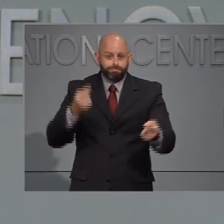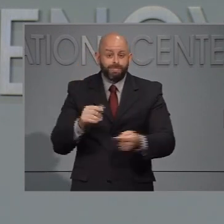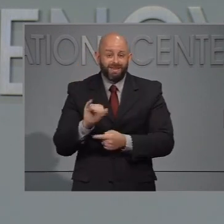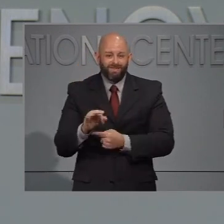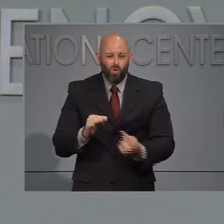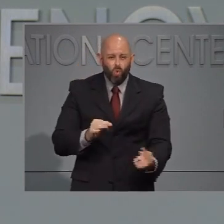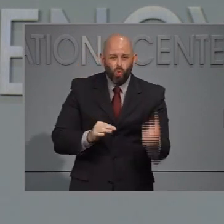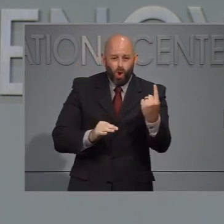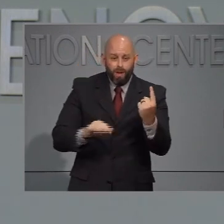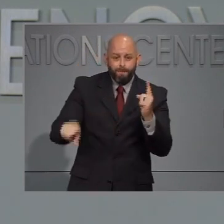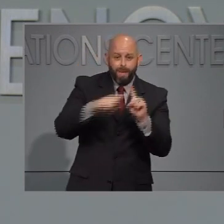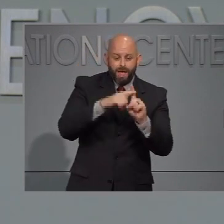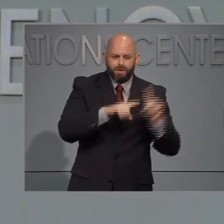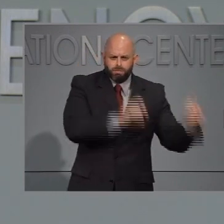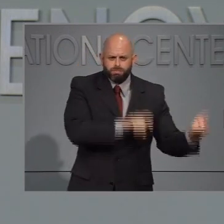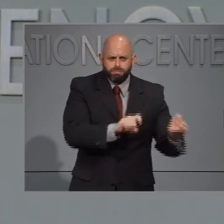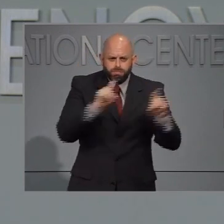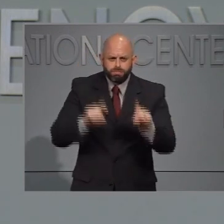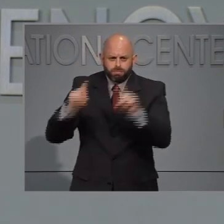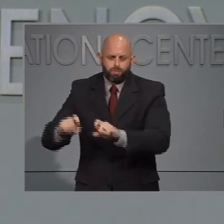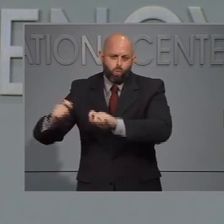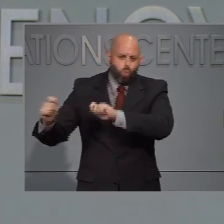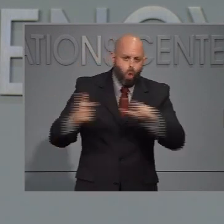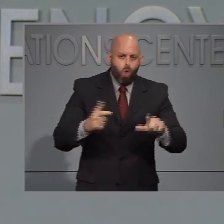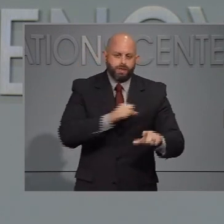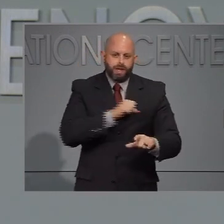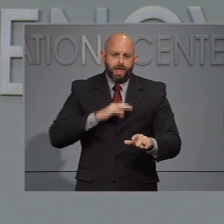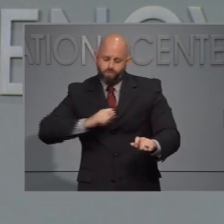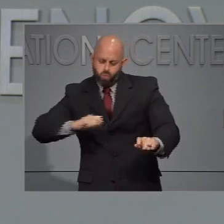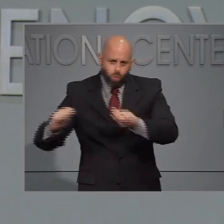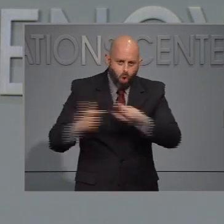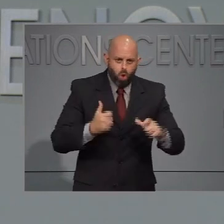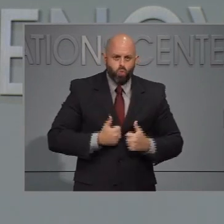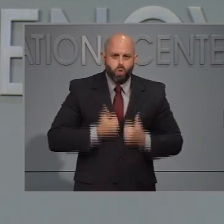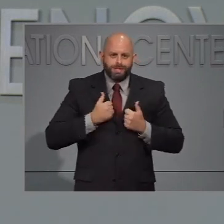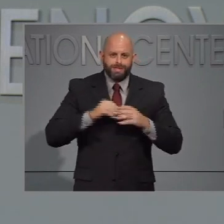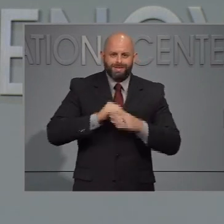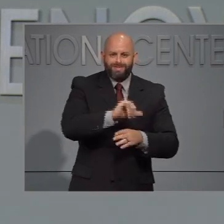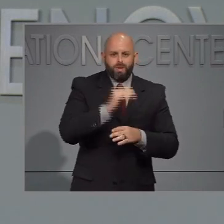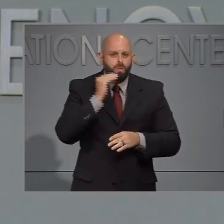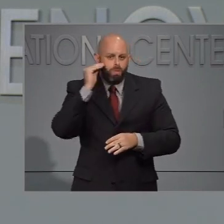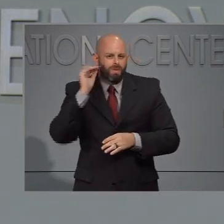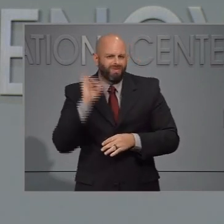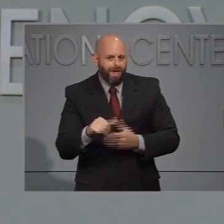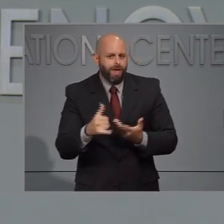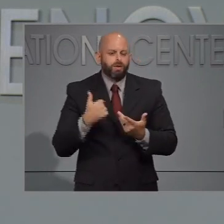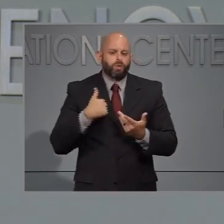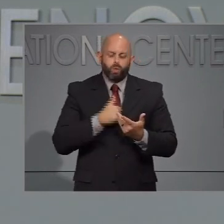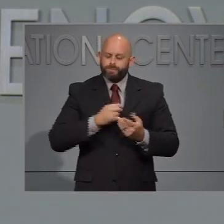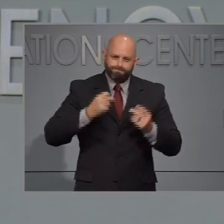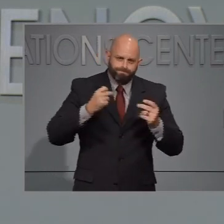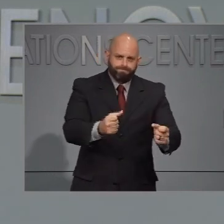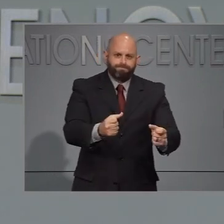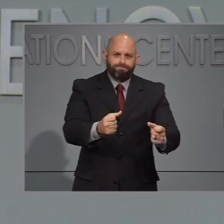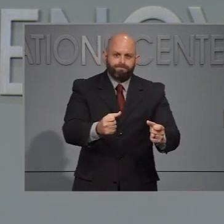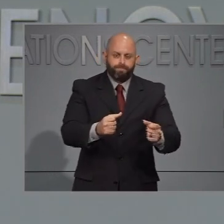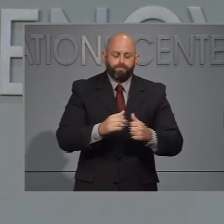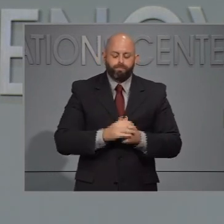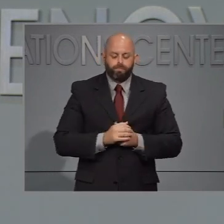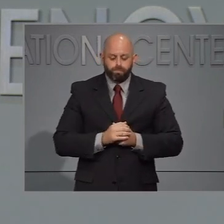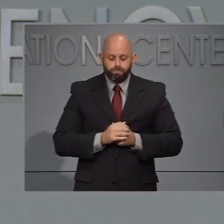did testing of all staff and residents in those skilled nursing facilities. We went a step further to say we want